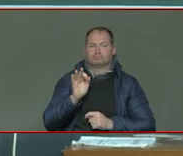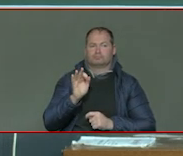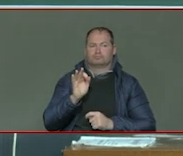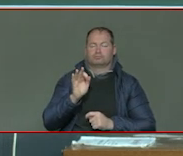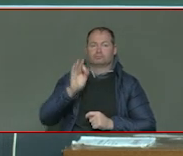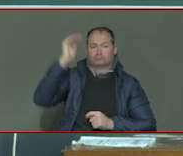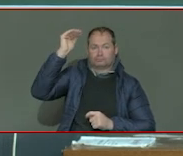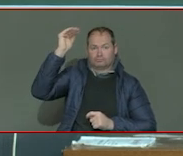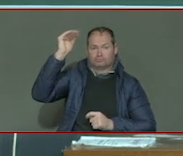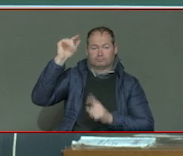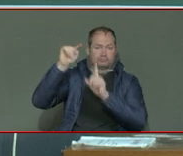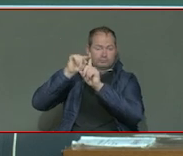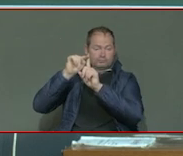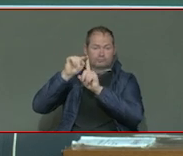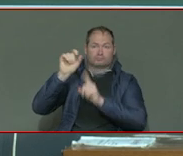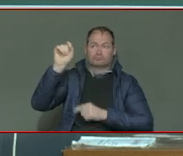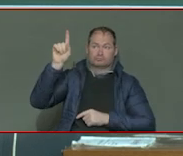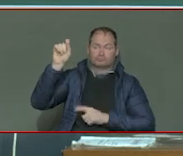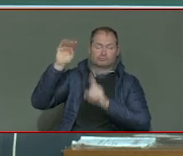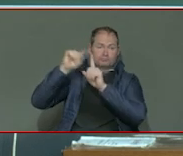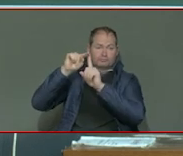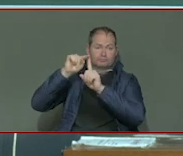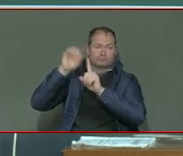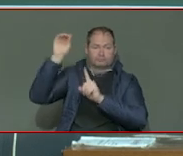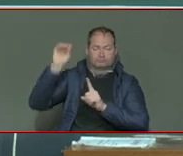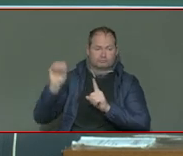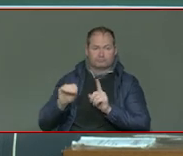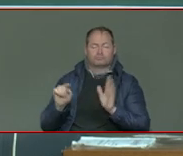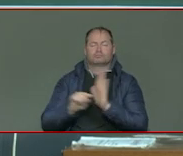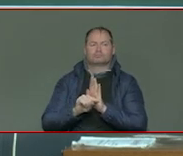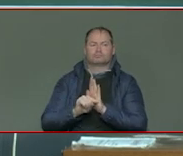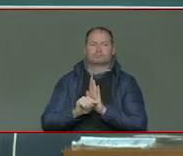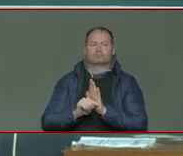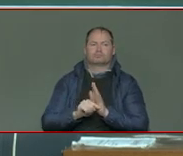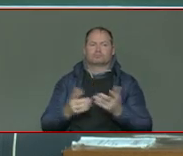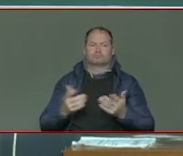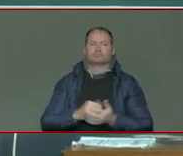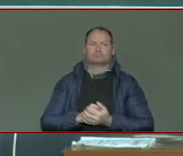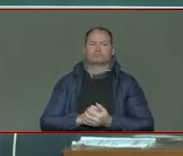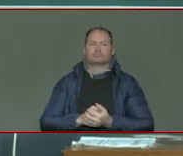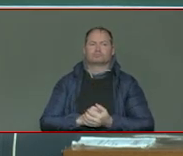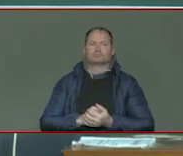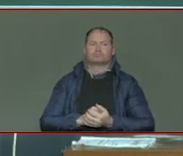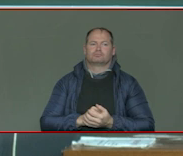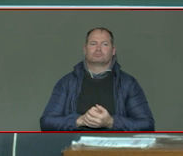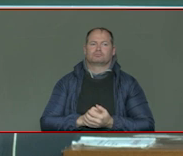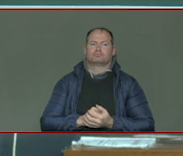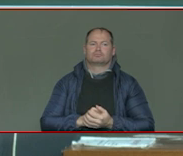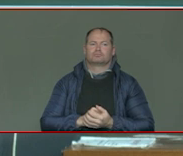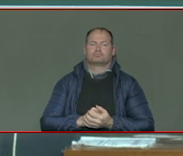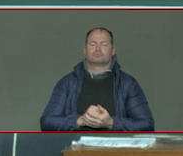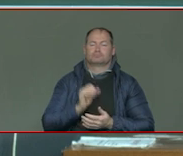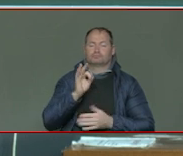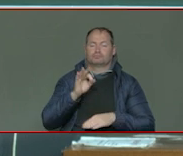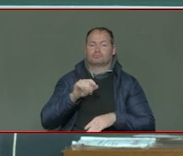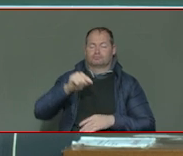on top, if it's positive, I take it to the top, I change the sign. I've applied that. If it's negative at the bottom